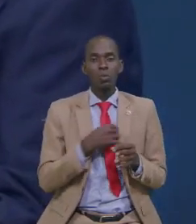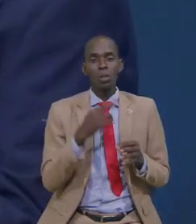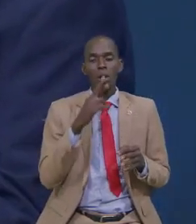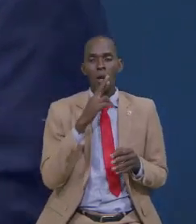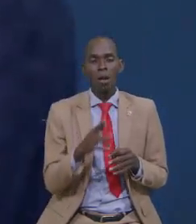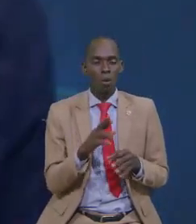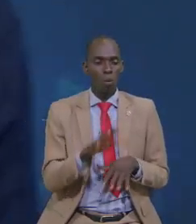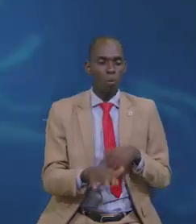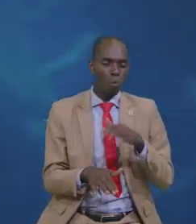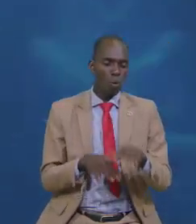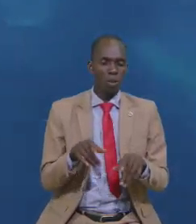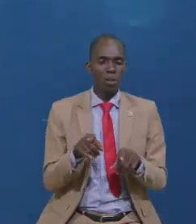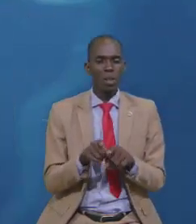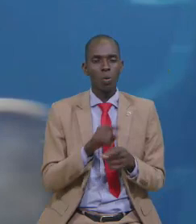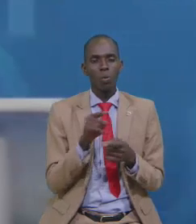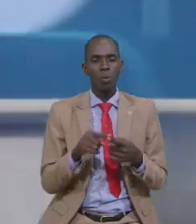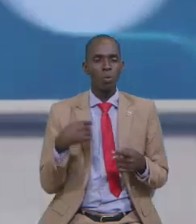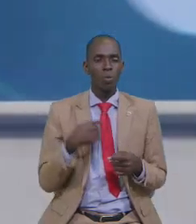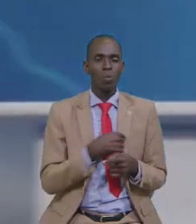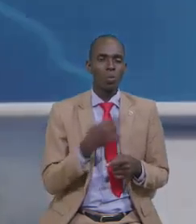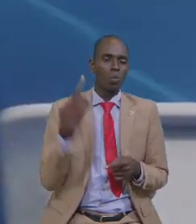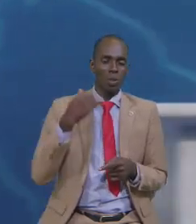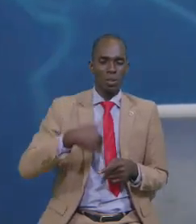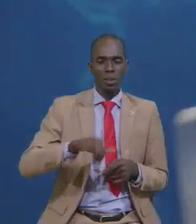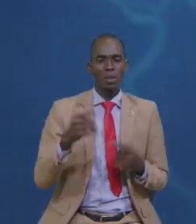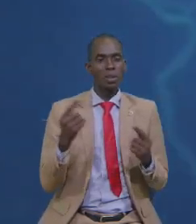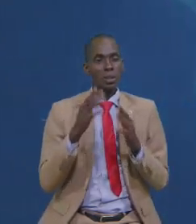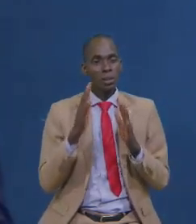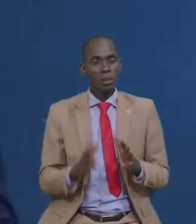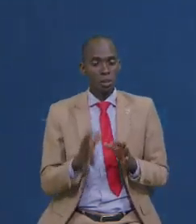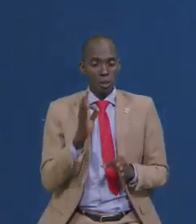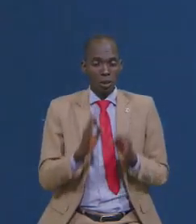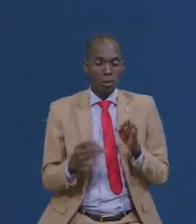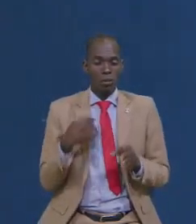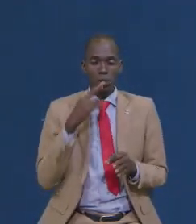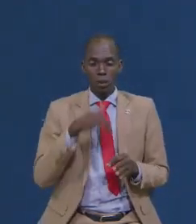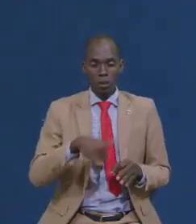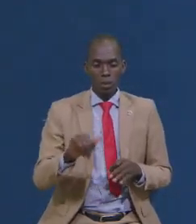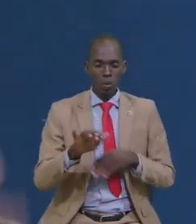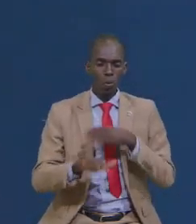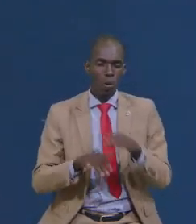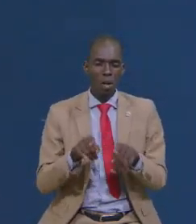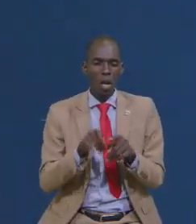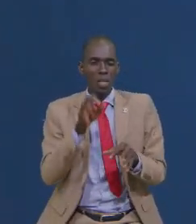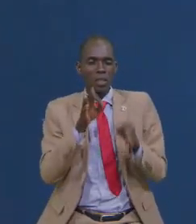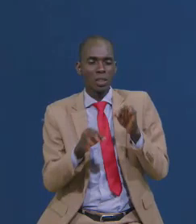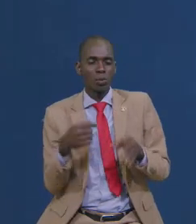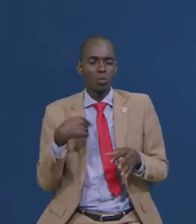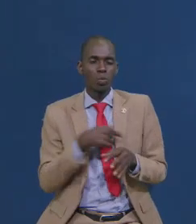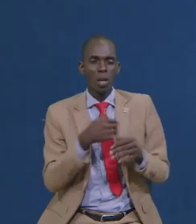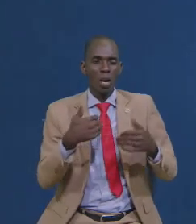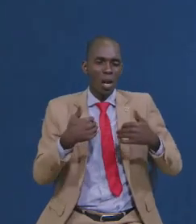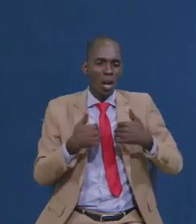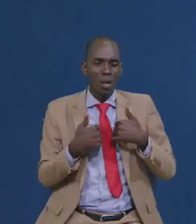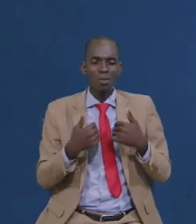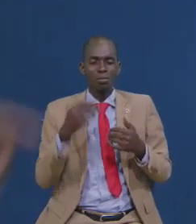delivered, if we're moving like when we were under bondage, if we're still eating